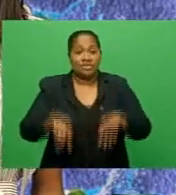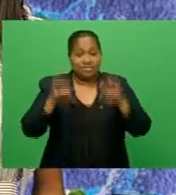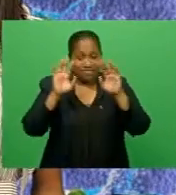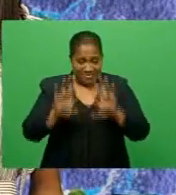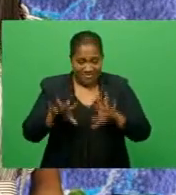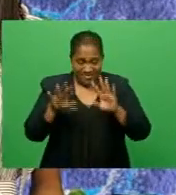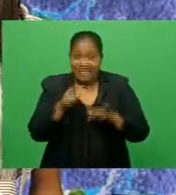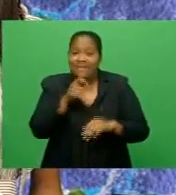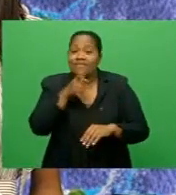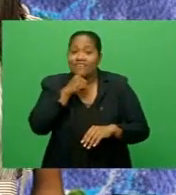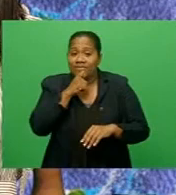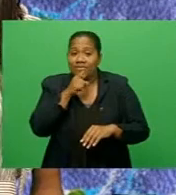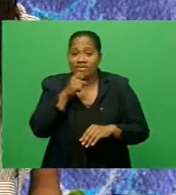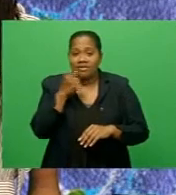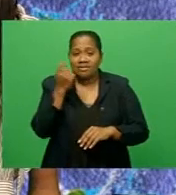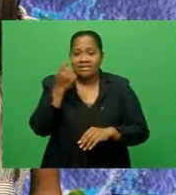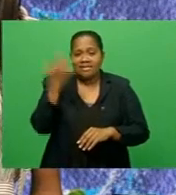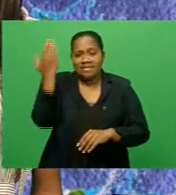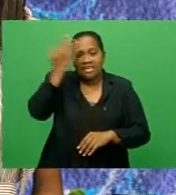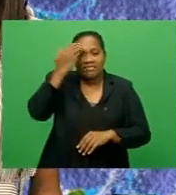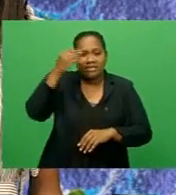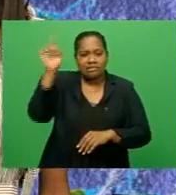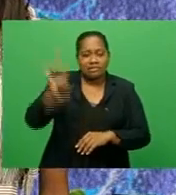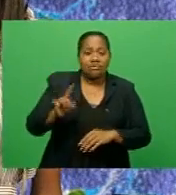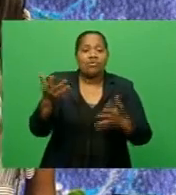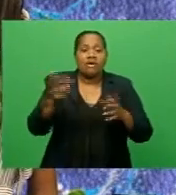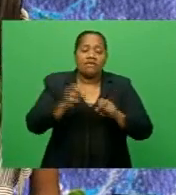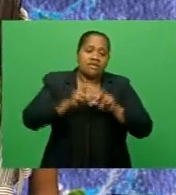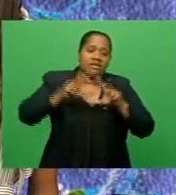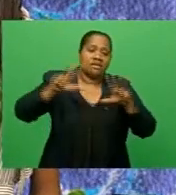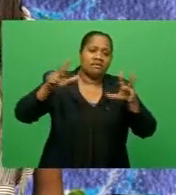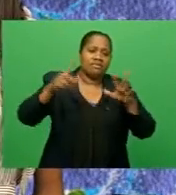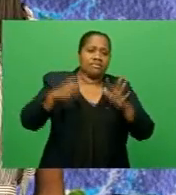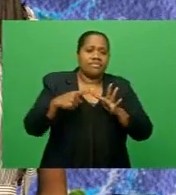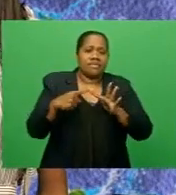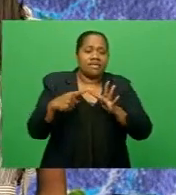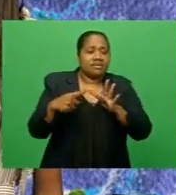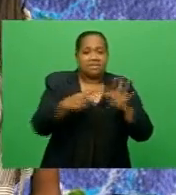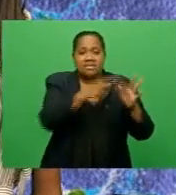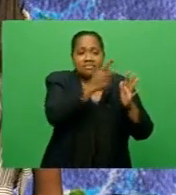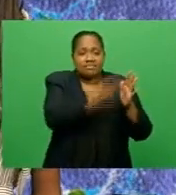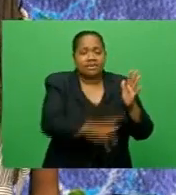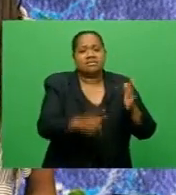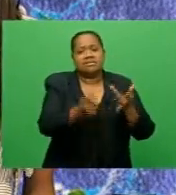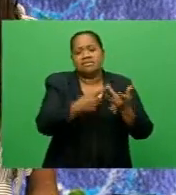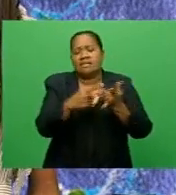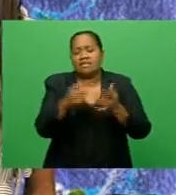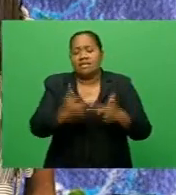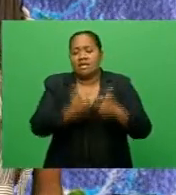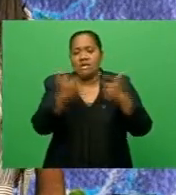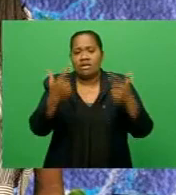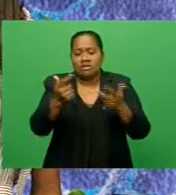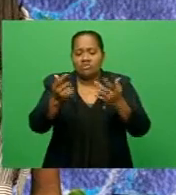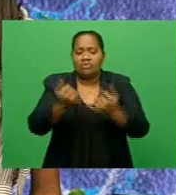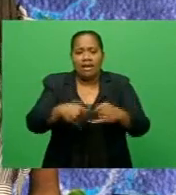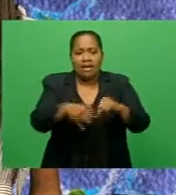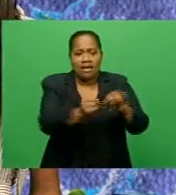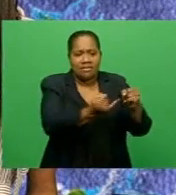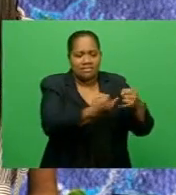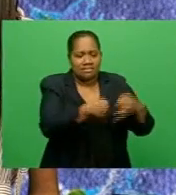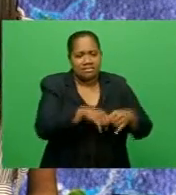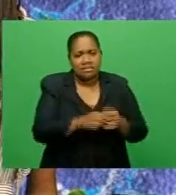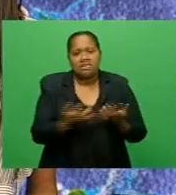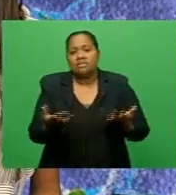isolated afternoon or evening thunderstorms over Vanuatu, eastern parts and interior of other larger islands. Elsewhere, fine apart